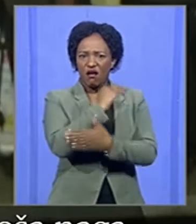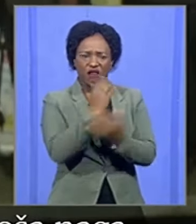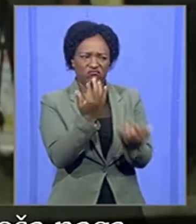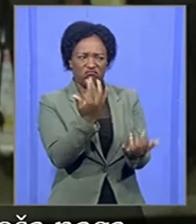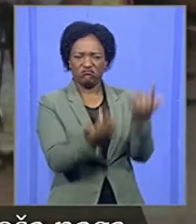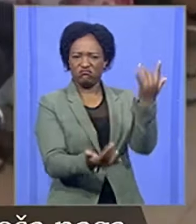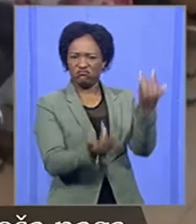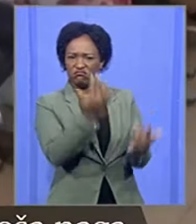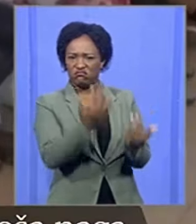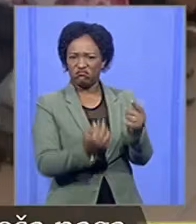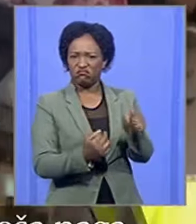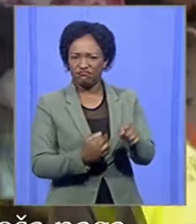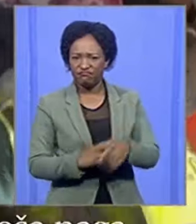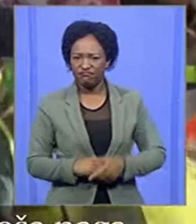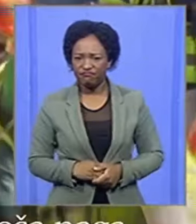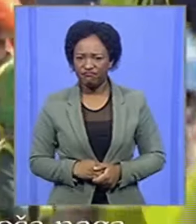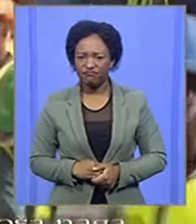lorelore.